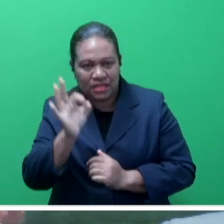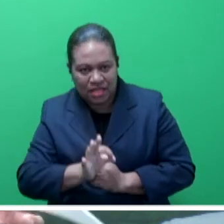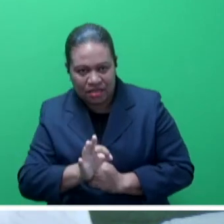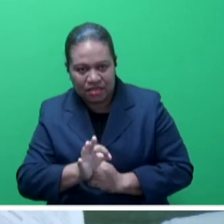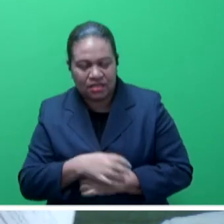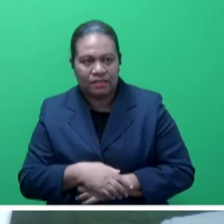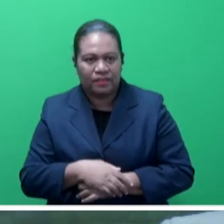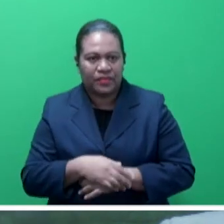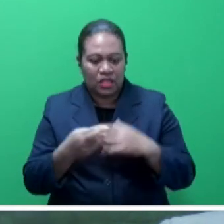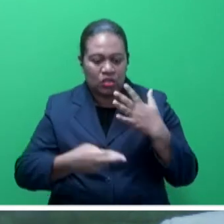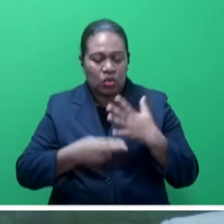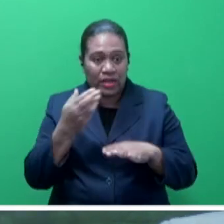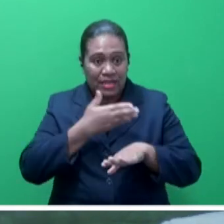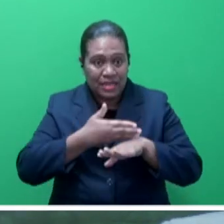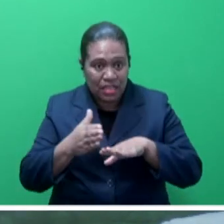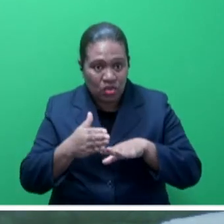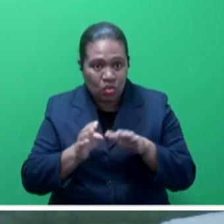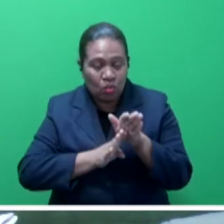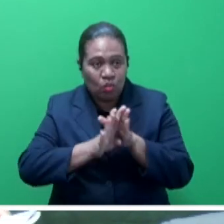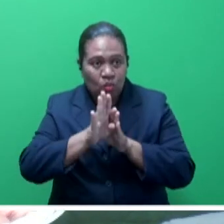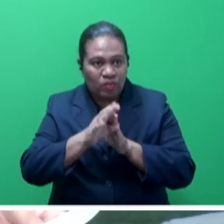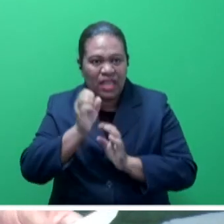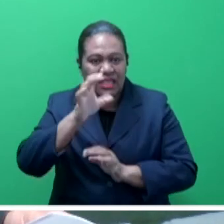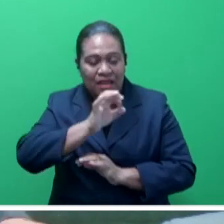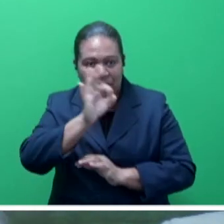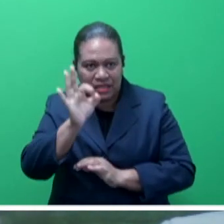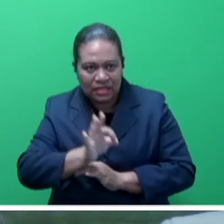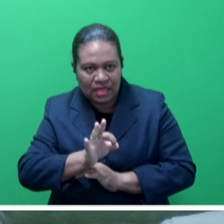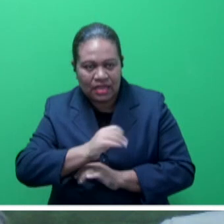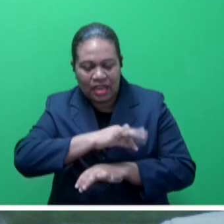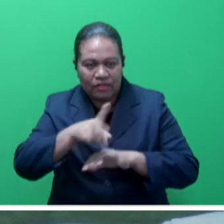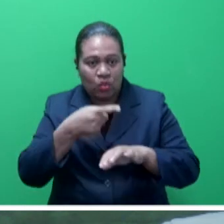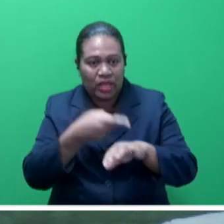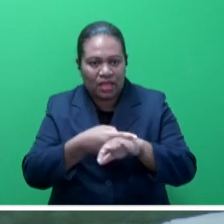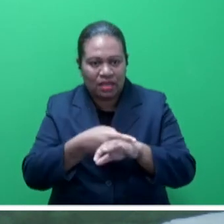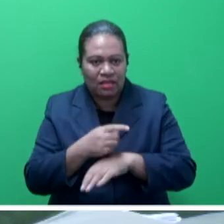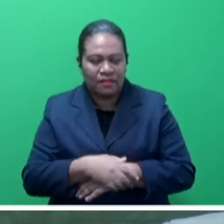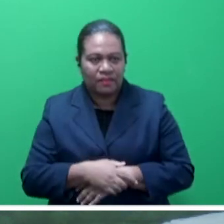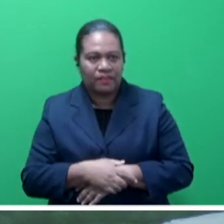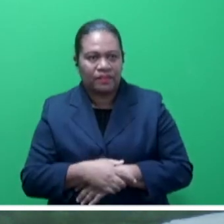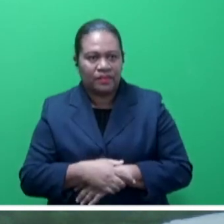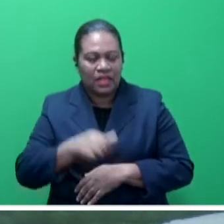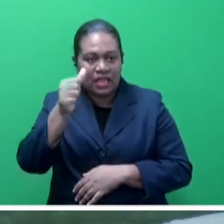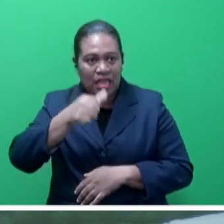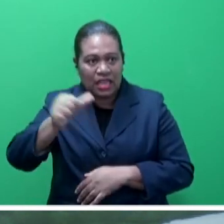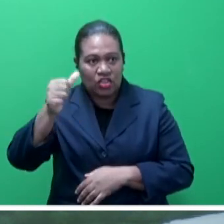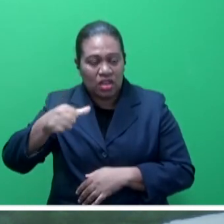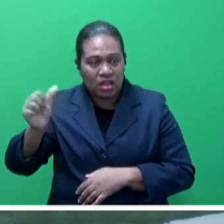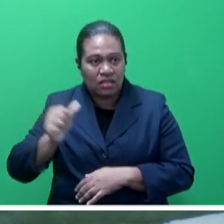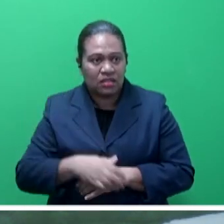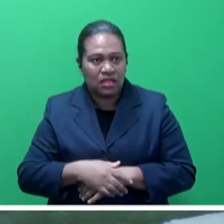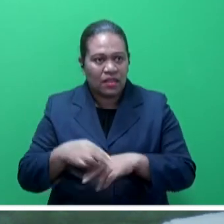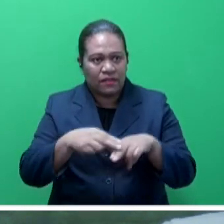However, the rate of new bookings is encouraging and growing at the rate of around 10% on a weekly basis. As for the Asian route, sir,